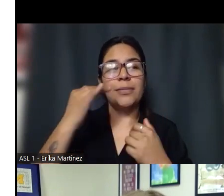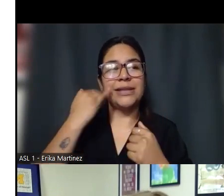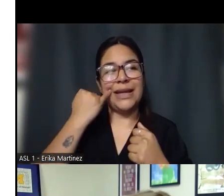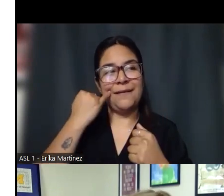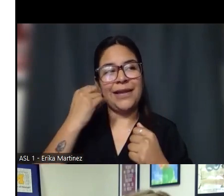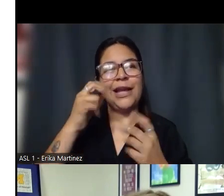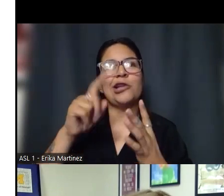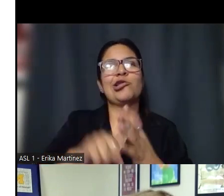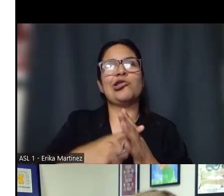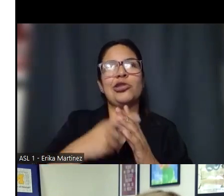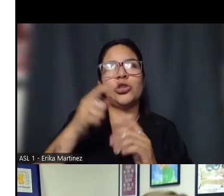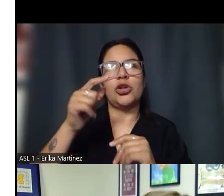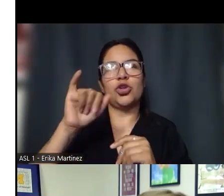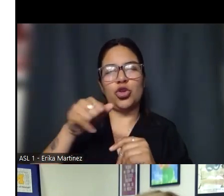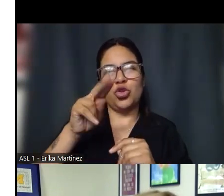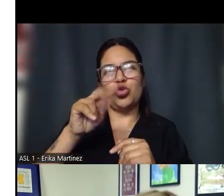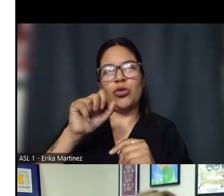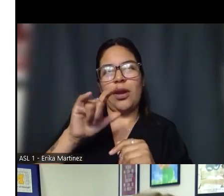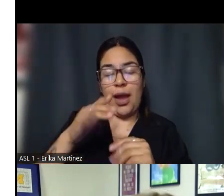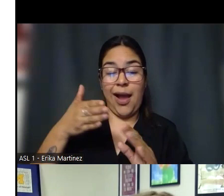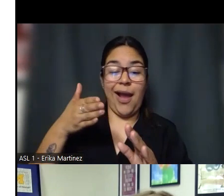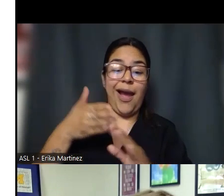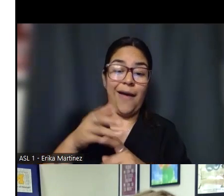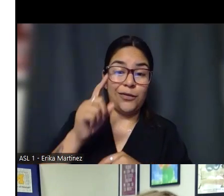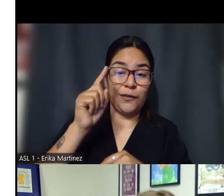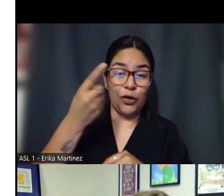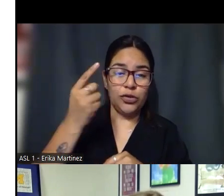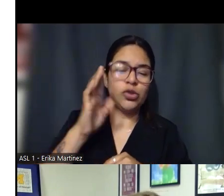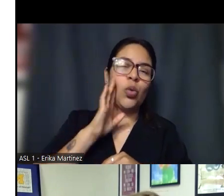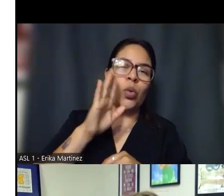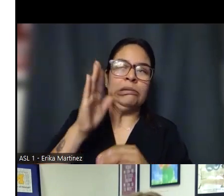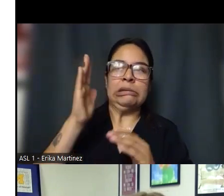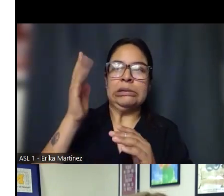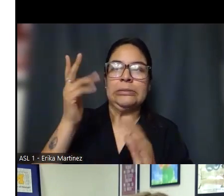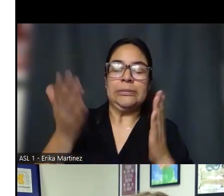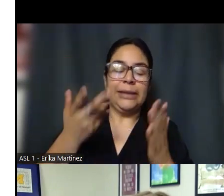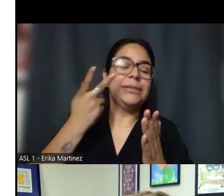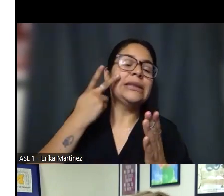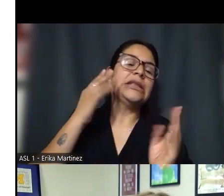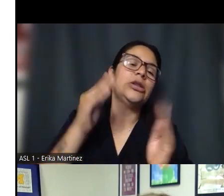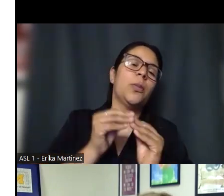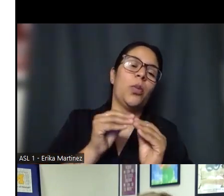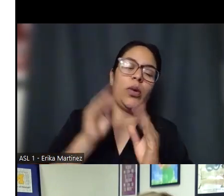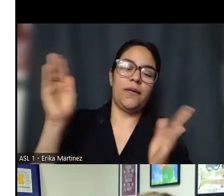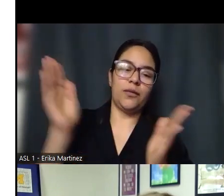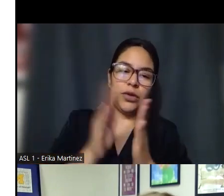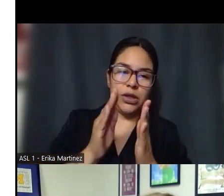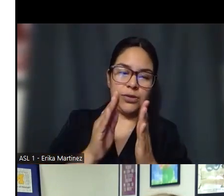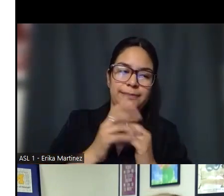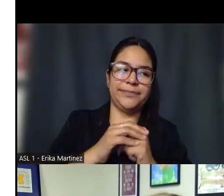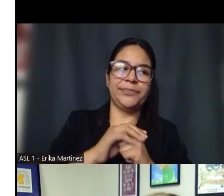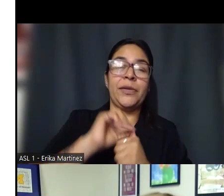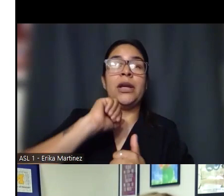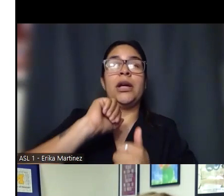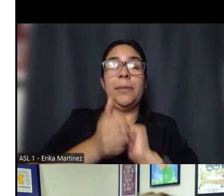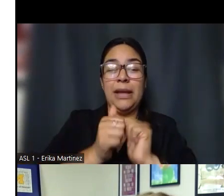July 1, 24 or after, we're likely going to see some kind of reductions. Competitive programs we are